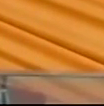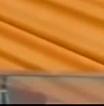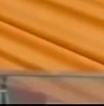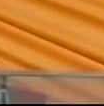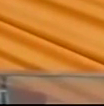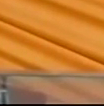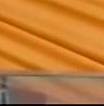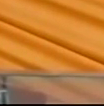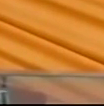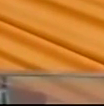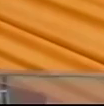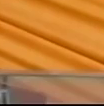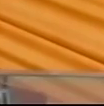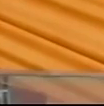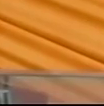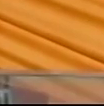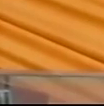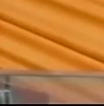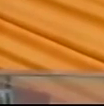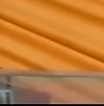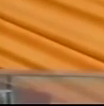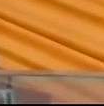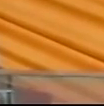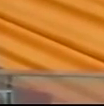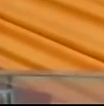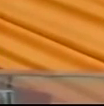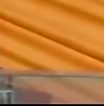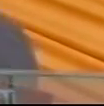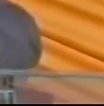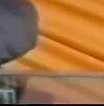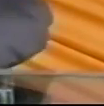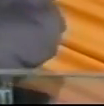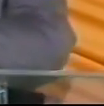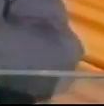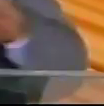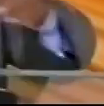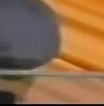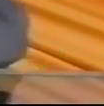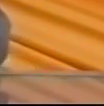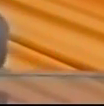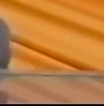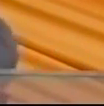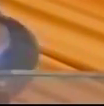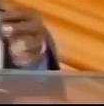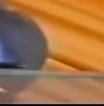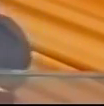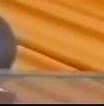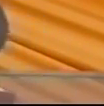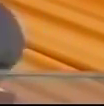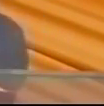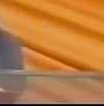thou hast prevailed. And thou hast prevailed. That's how that man, Jacob,